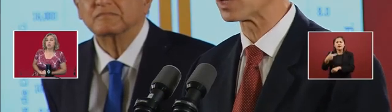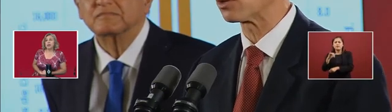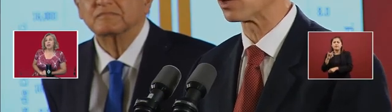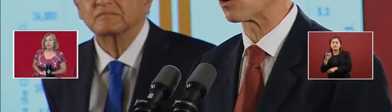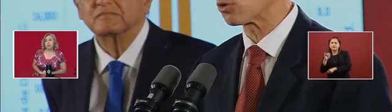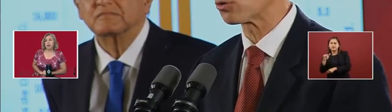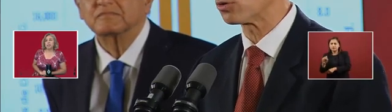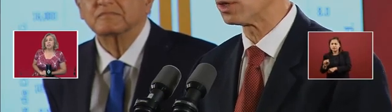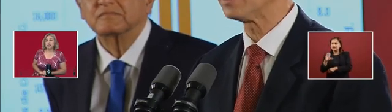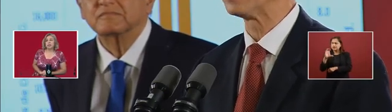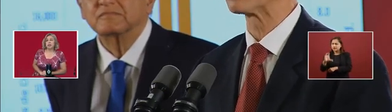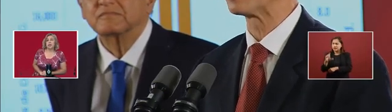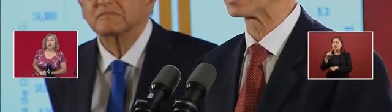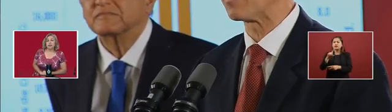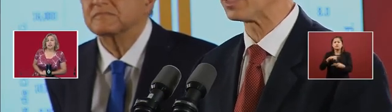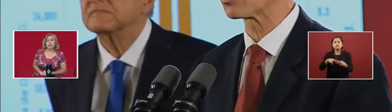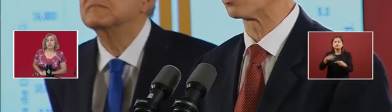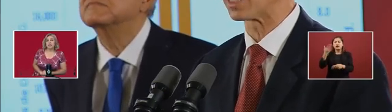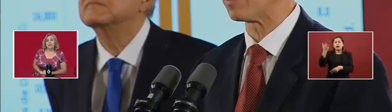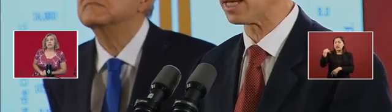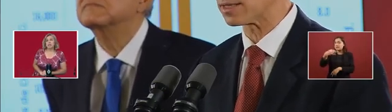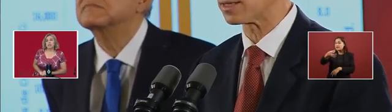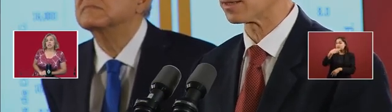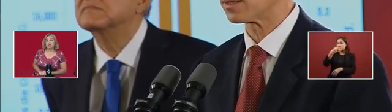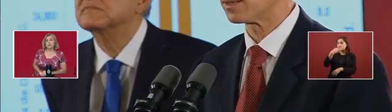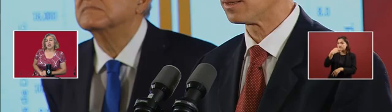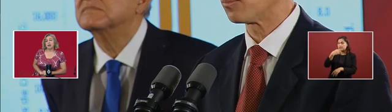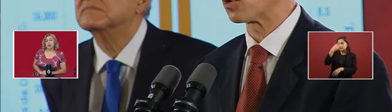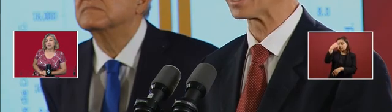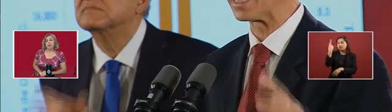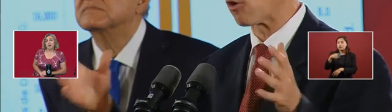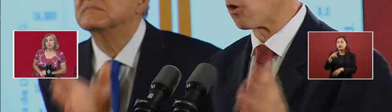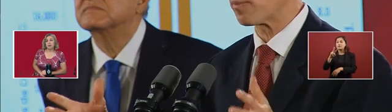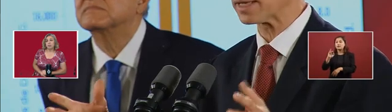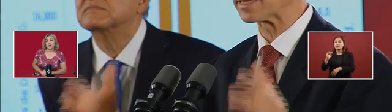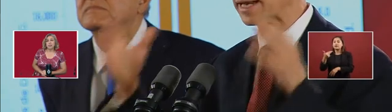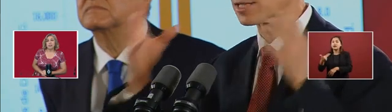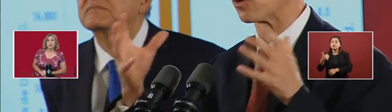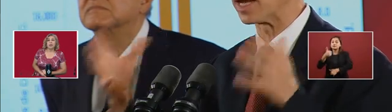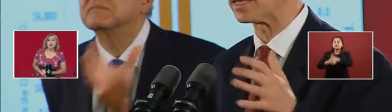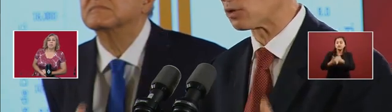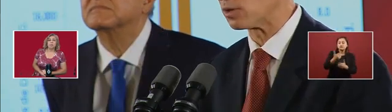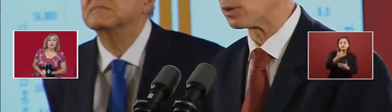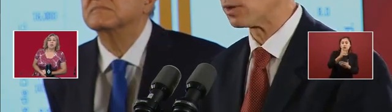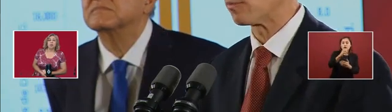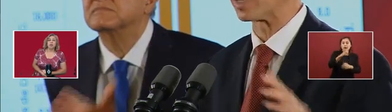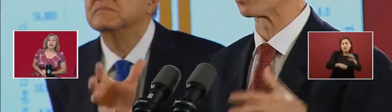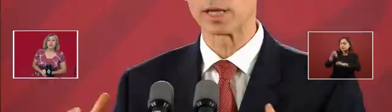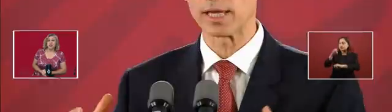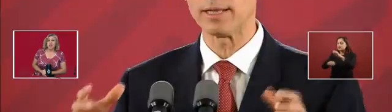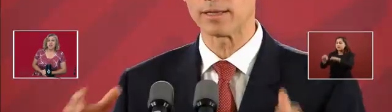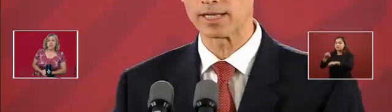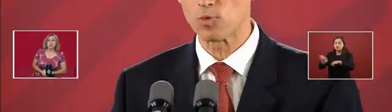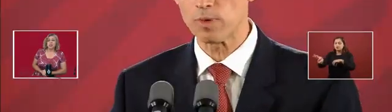they will have to compete. That's how we are able to save.